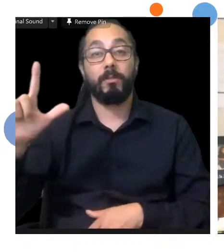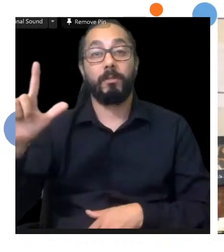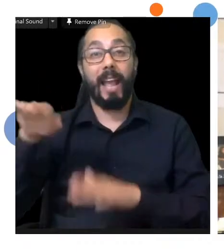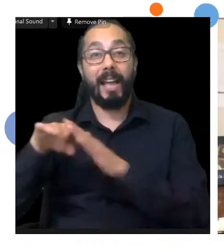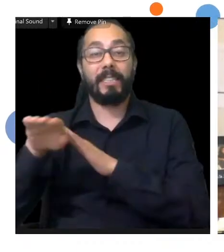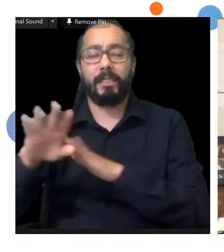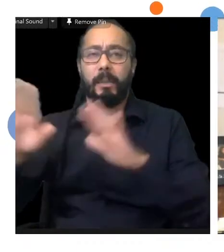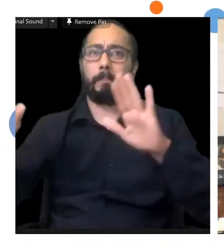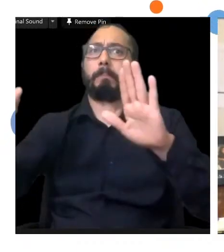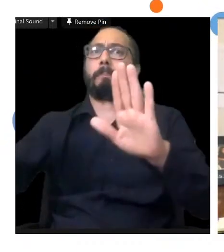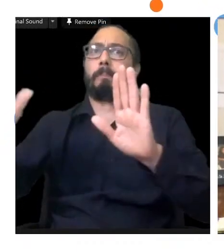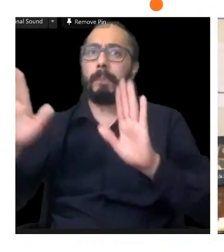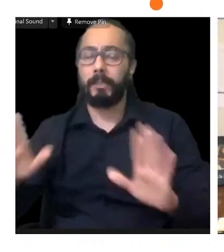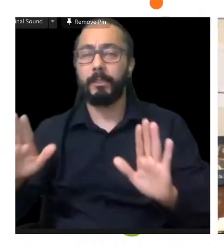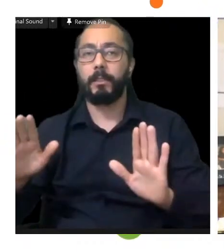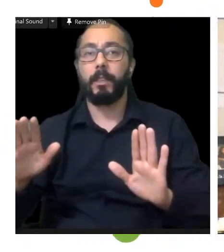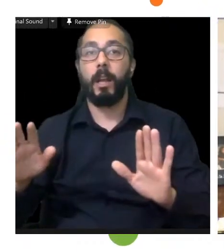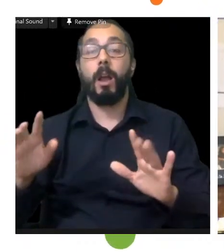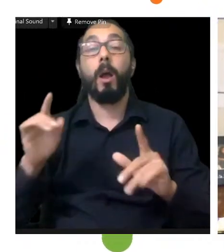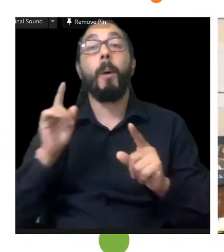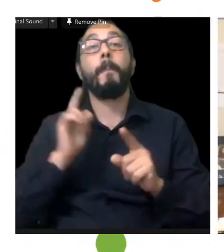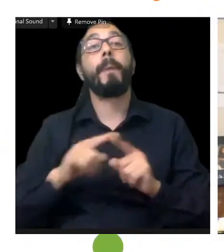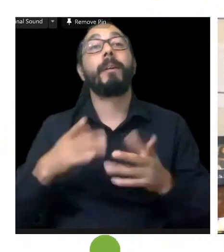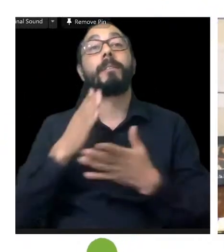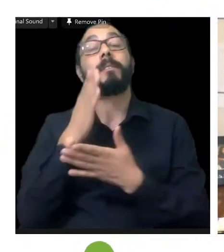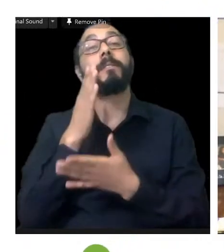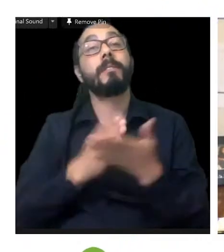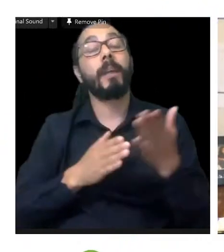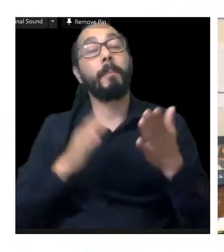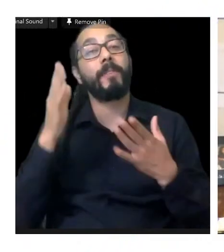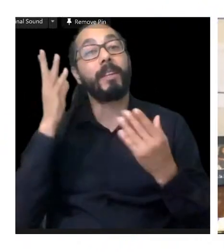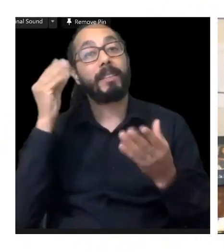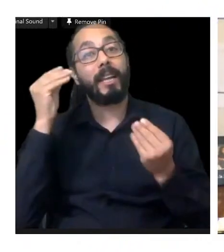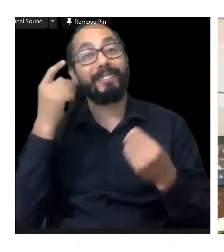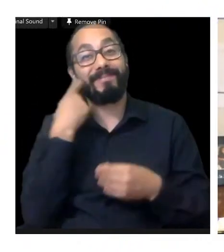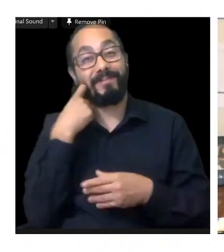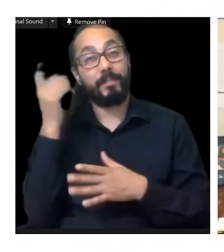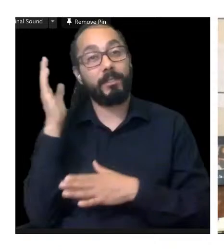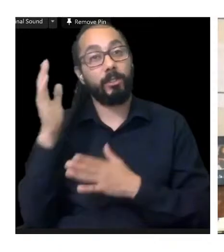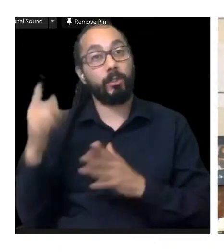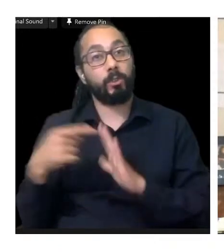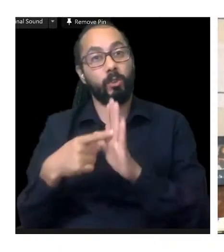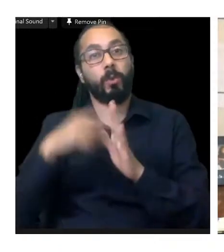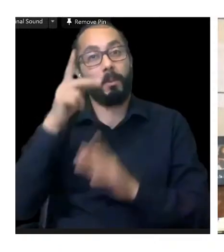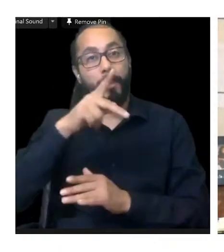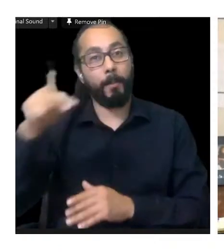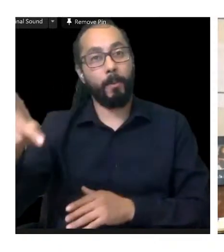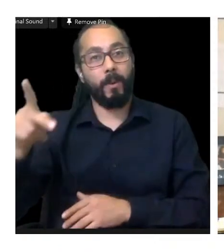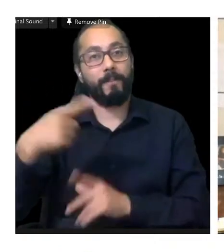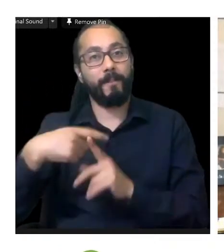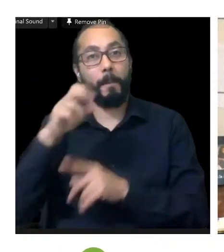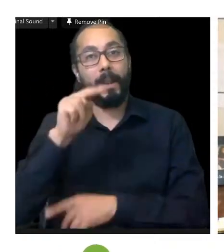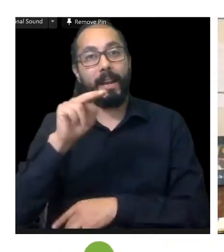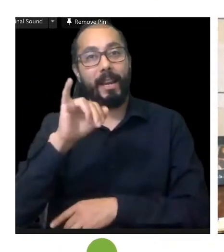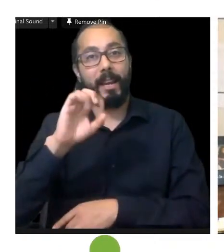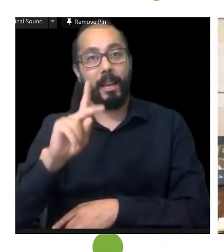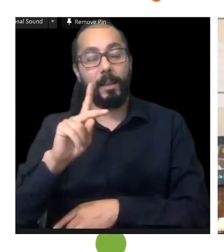There's silver linings in some of the data that Nick presented to us. The fact that we do have people that have more stable balance